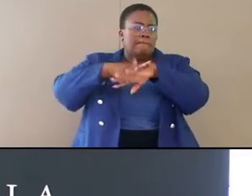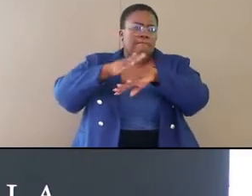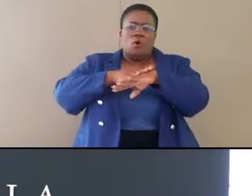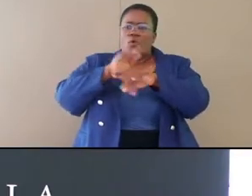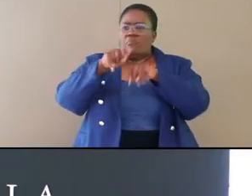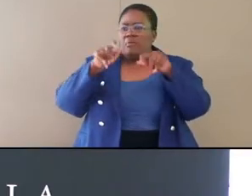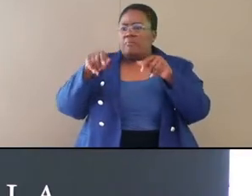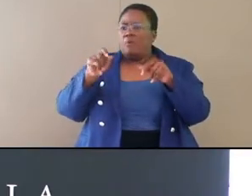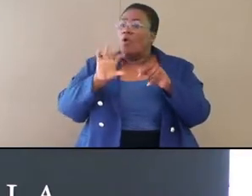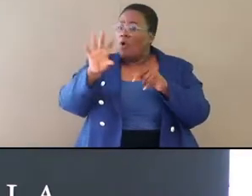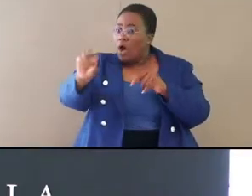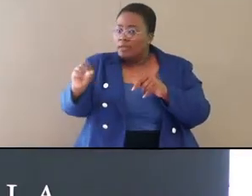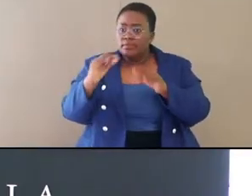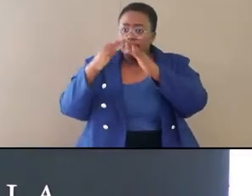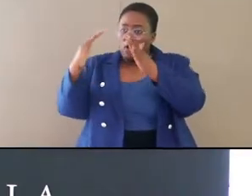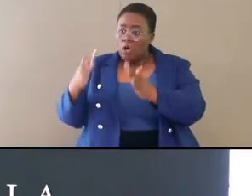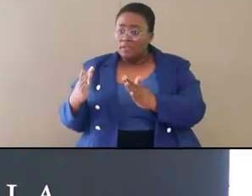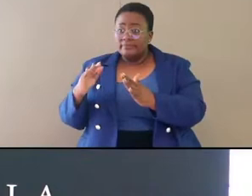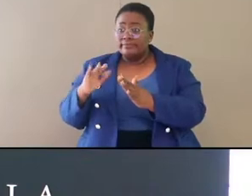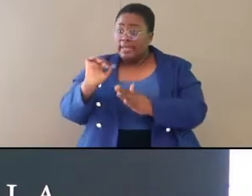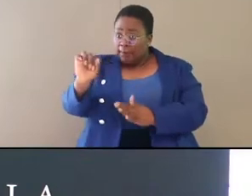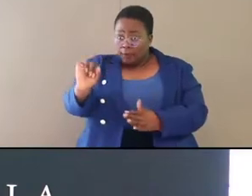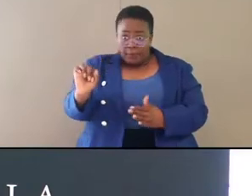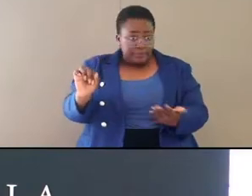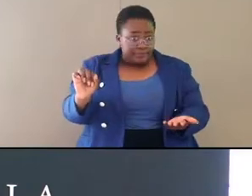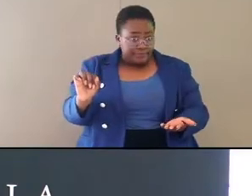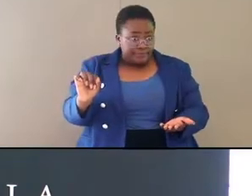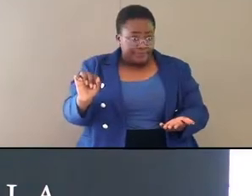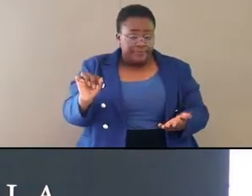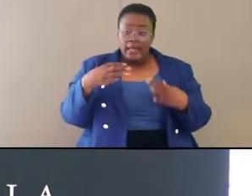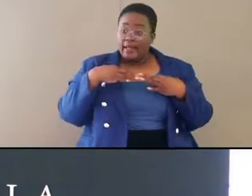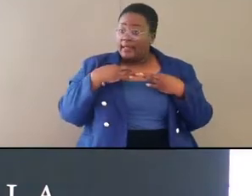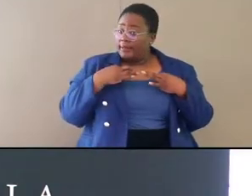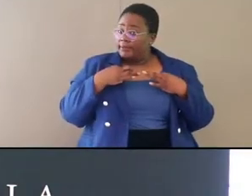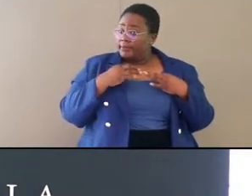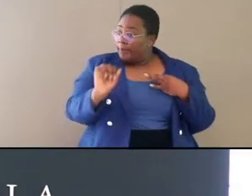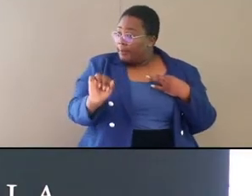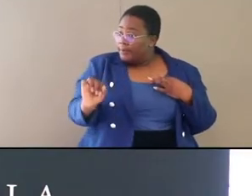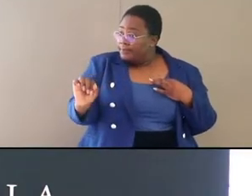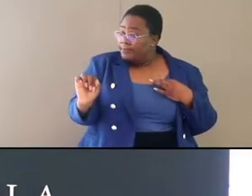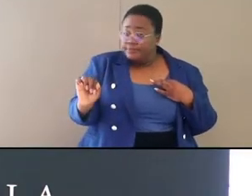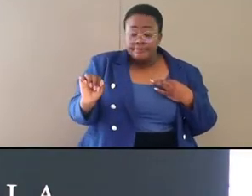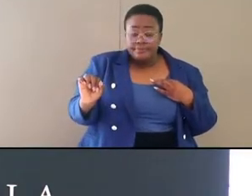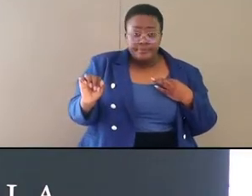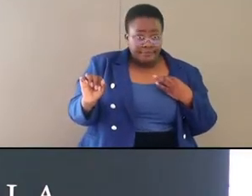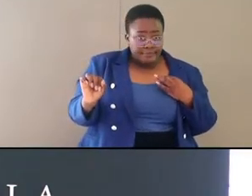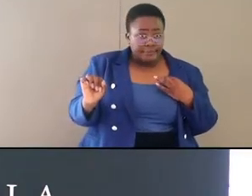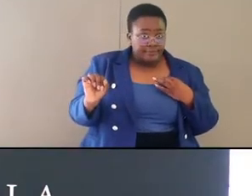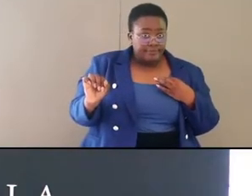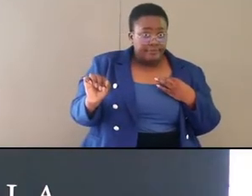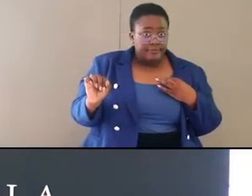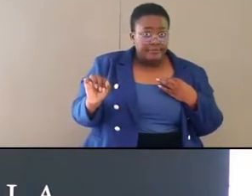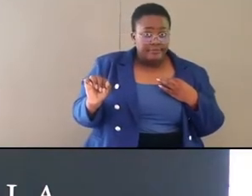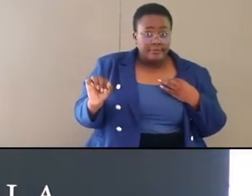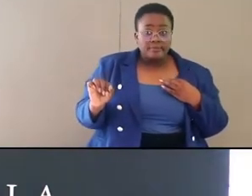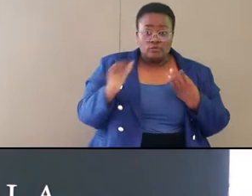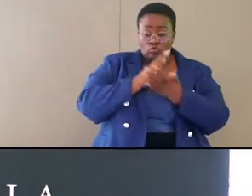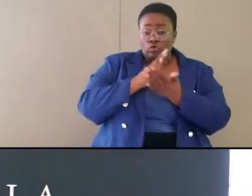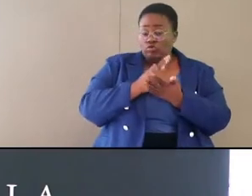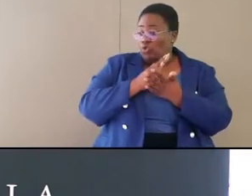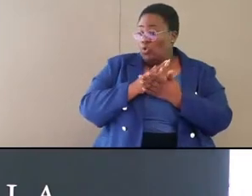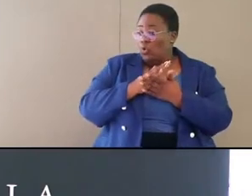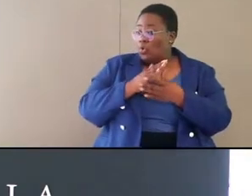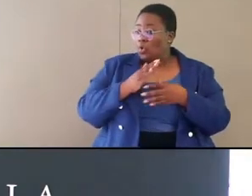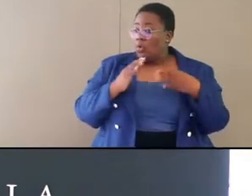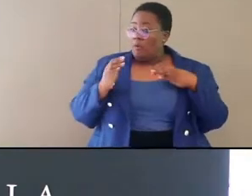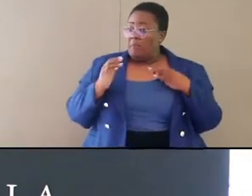them the house they live in. Is there a house? The clothes they wear. Can they really say, yeah, this,